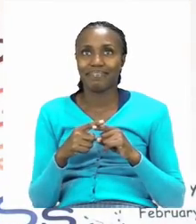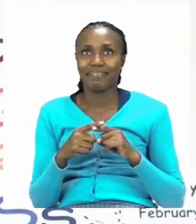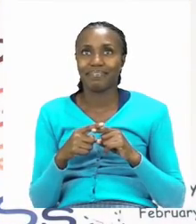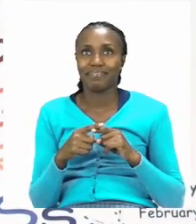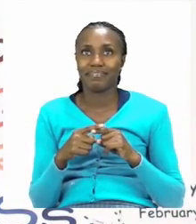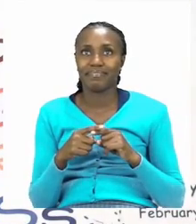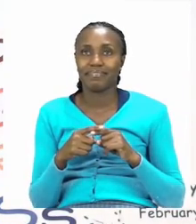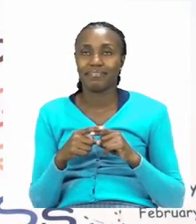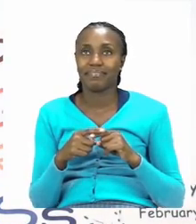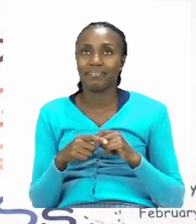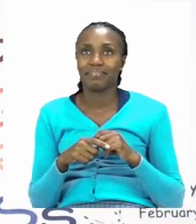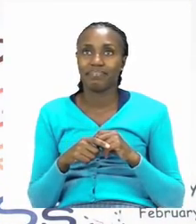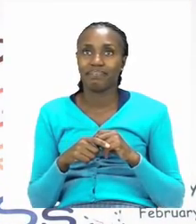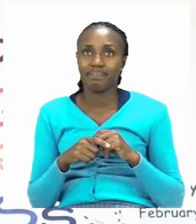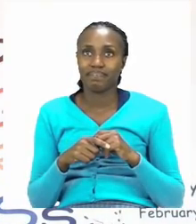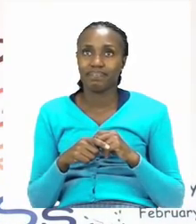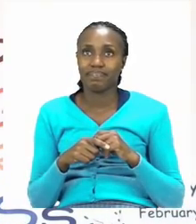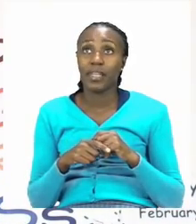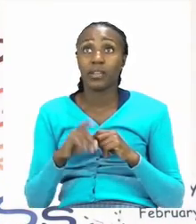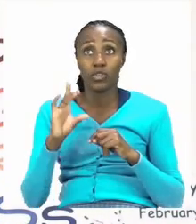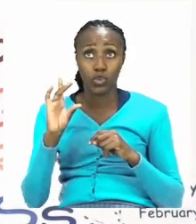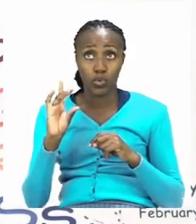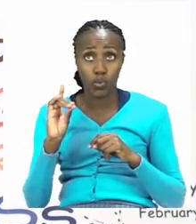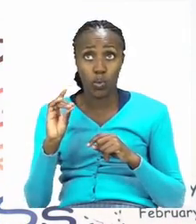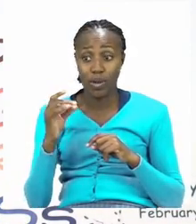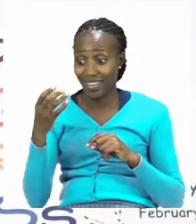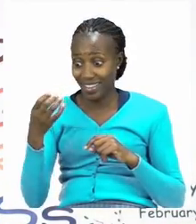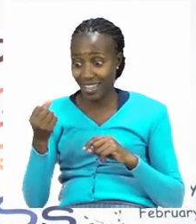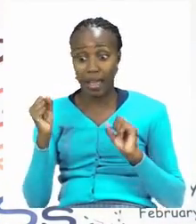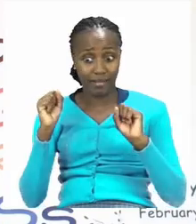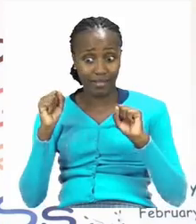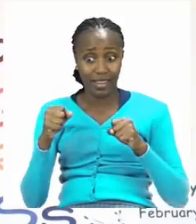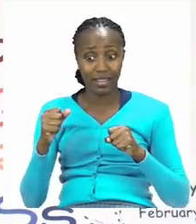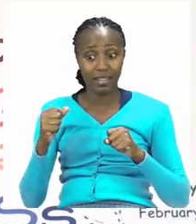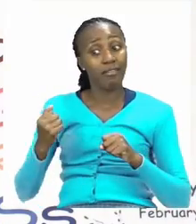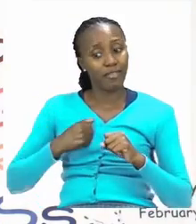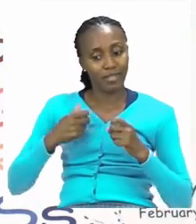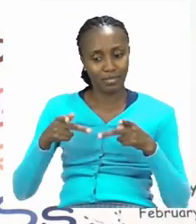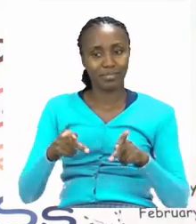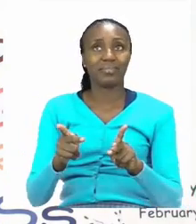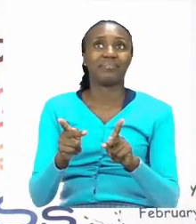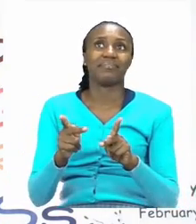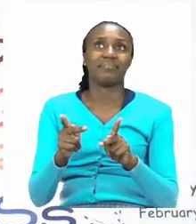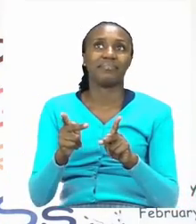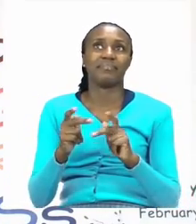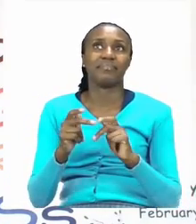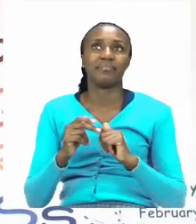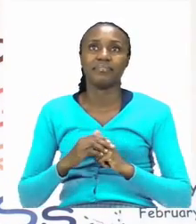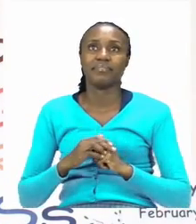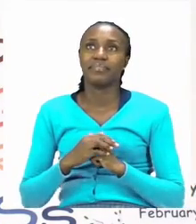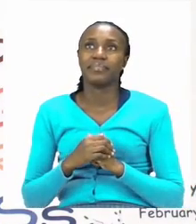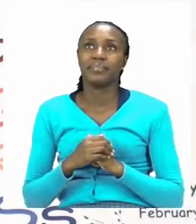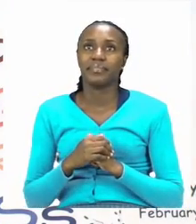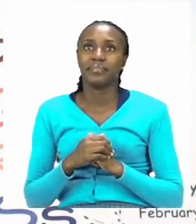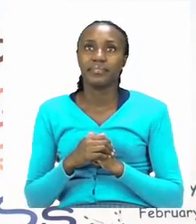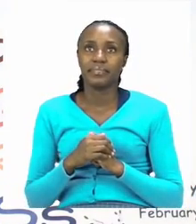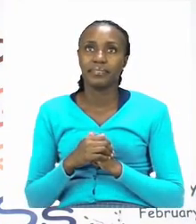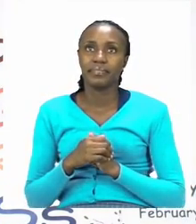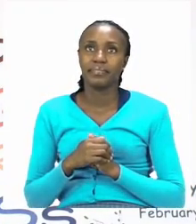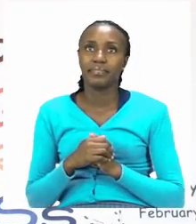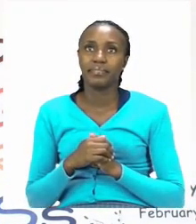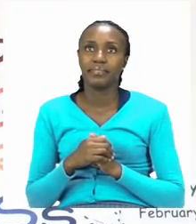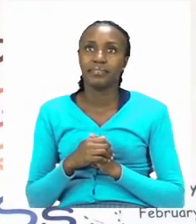So let's read this again. Dad said we can